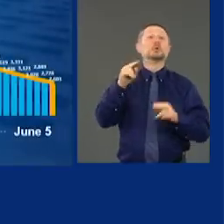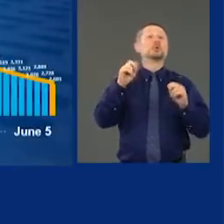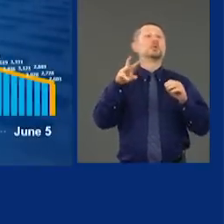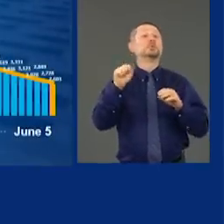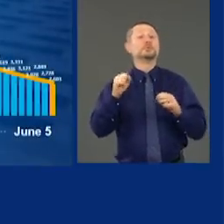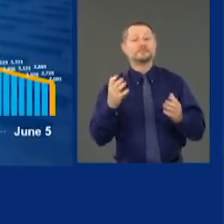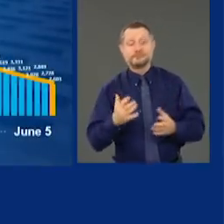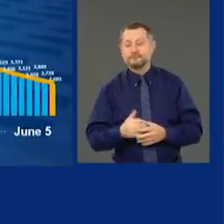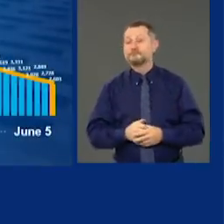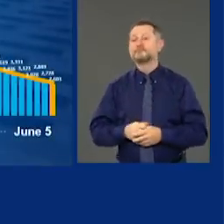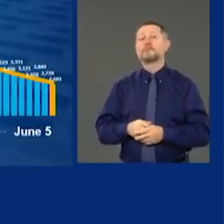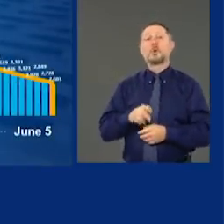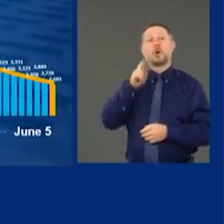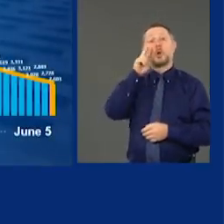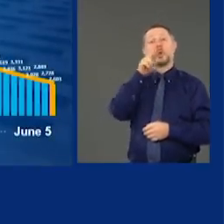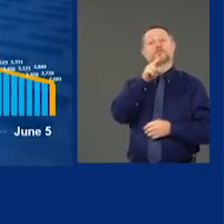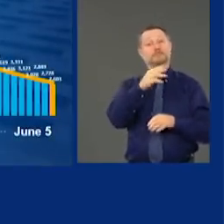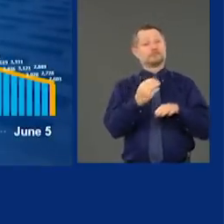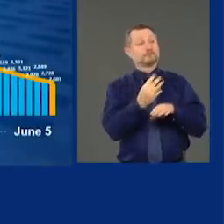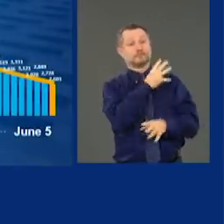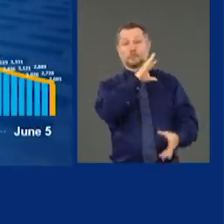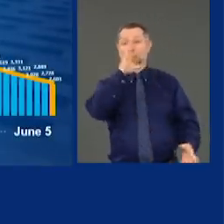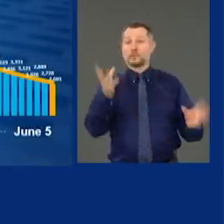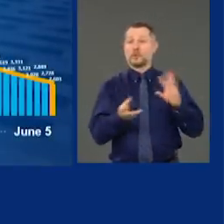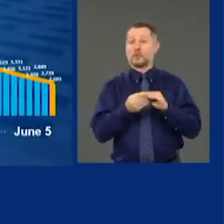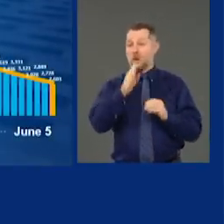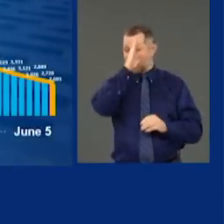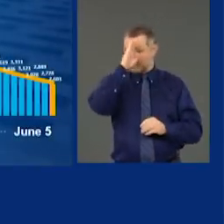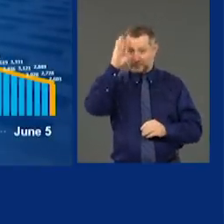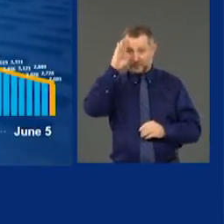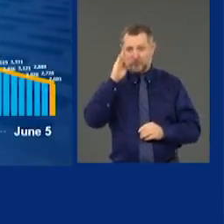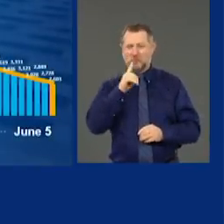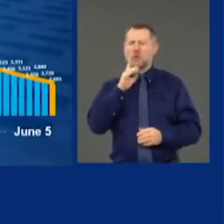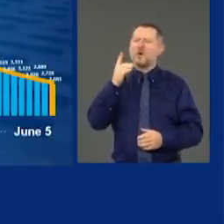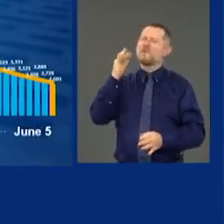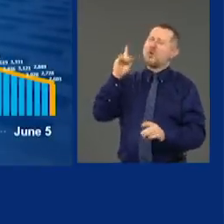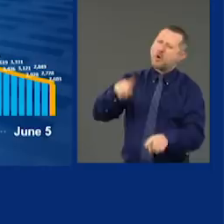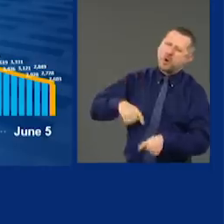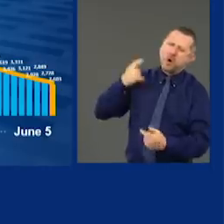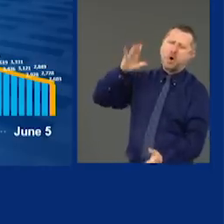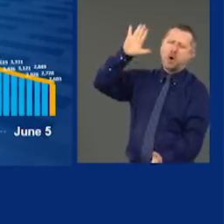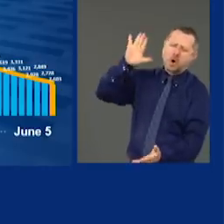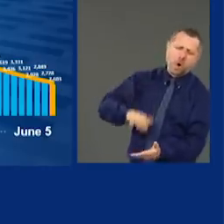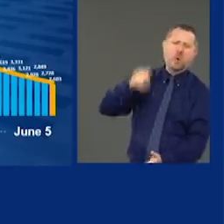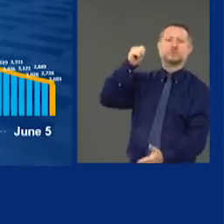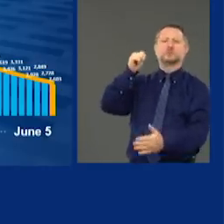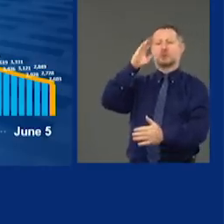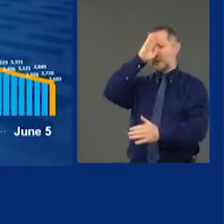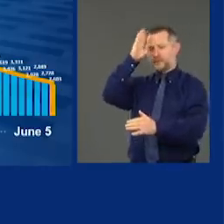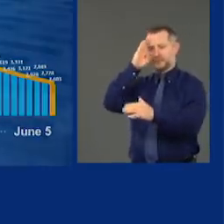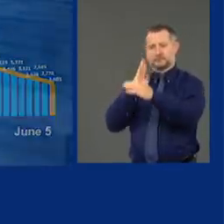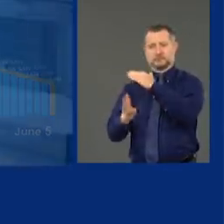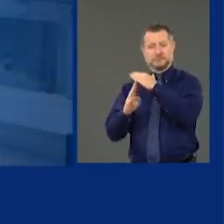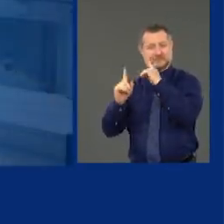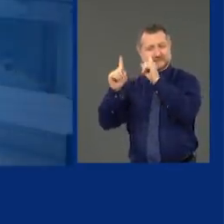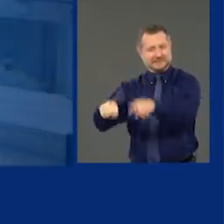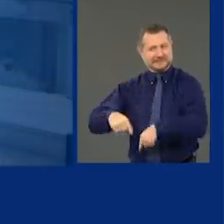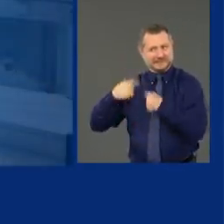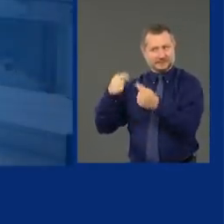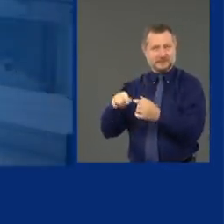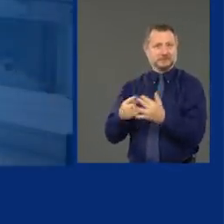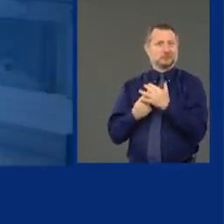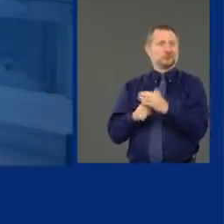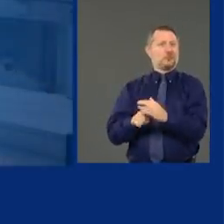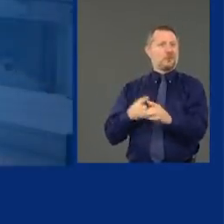We have one of the lowest hospitalization rates since this began,